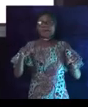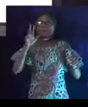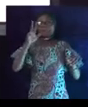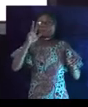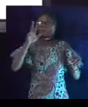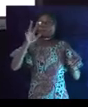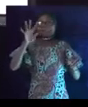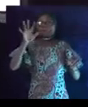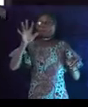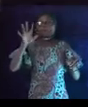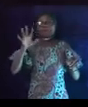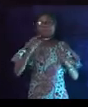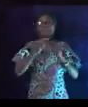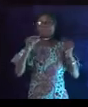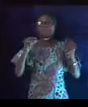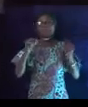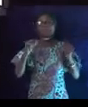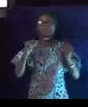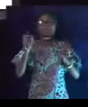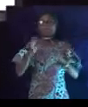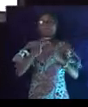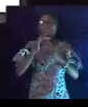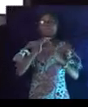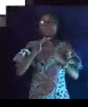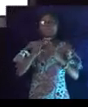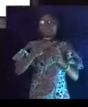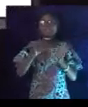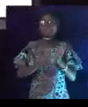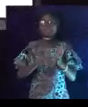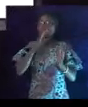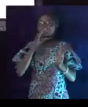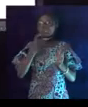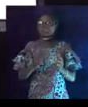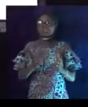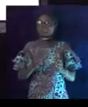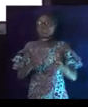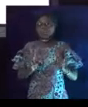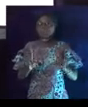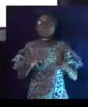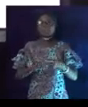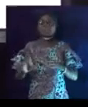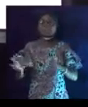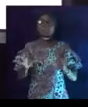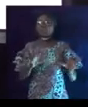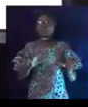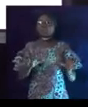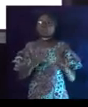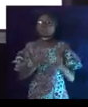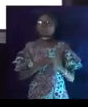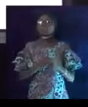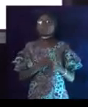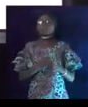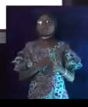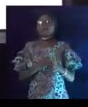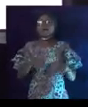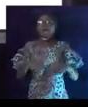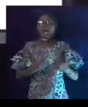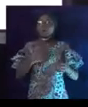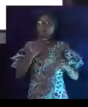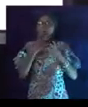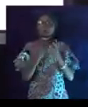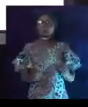degrees Celsius. So I've gotten a number here, I've gotten a number here. This is my final answer. 95 degrees Celsius that I am asked